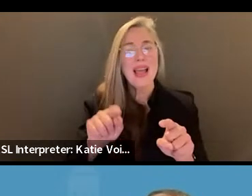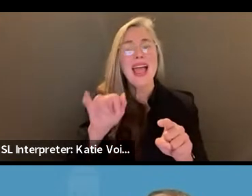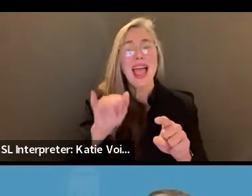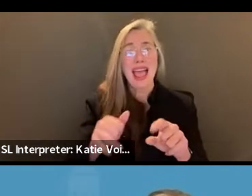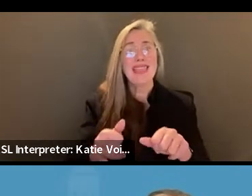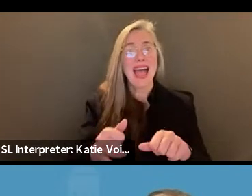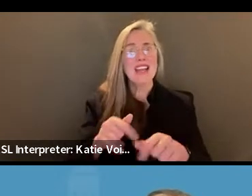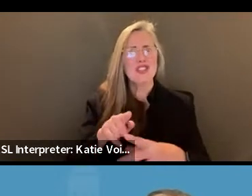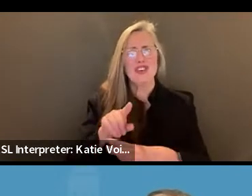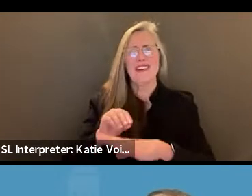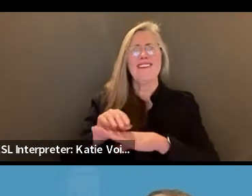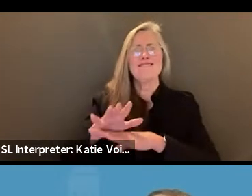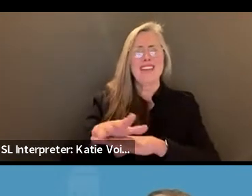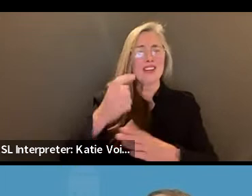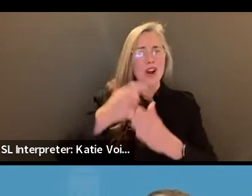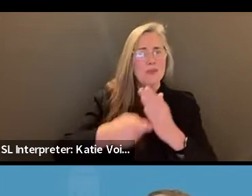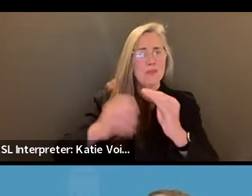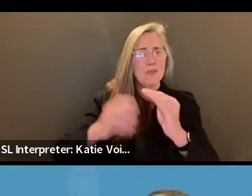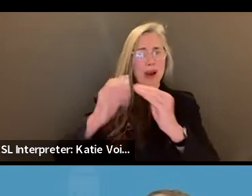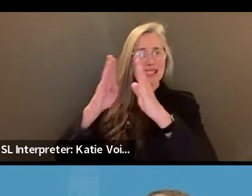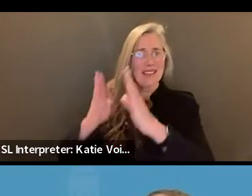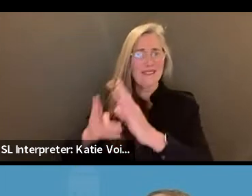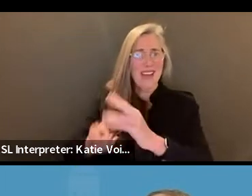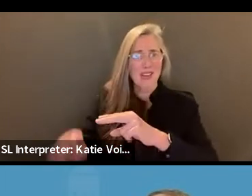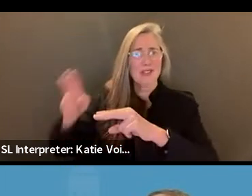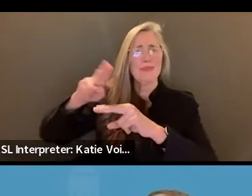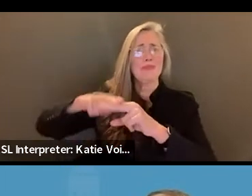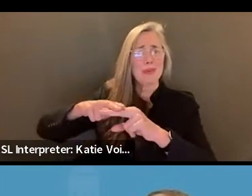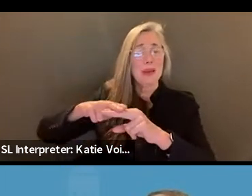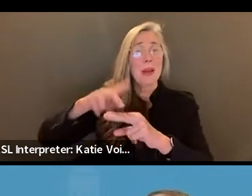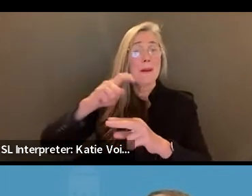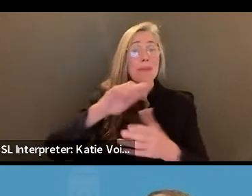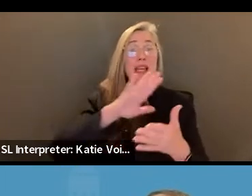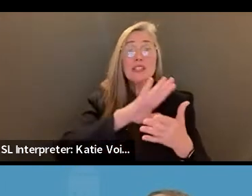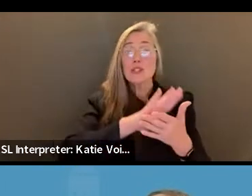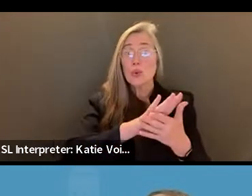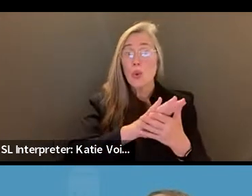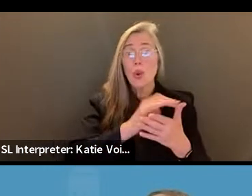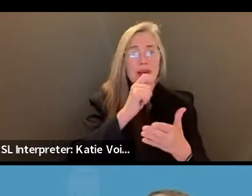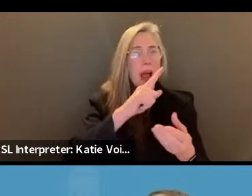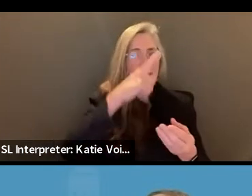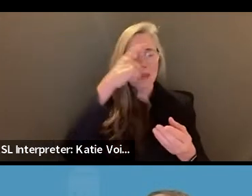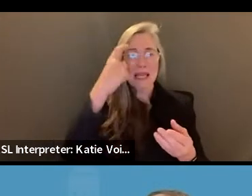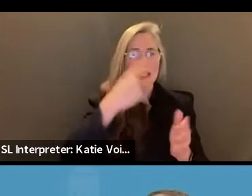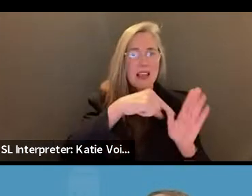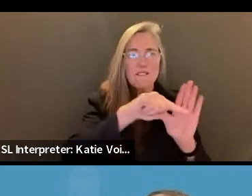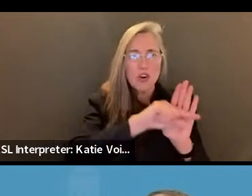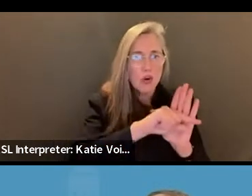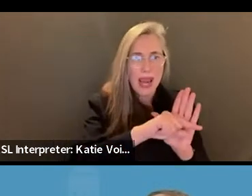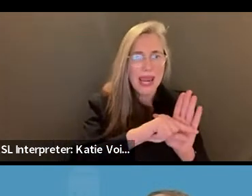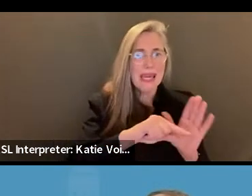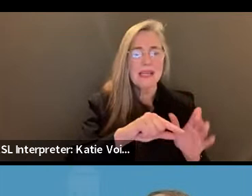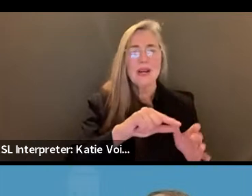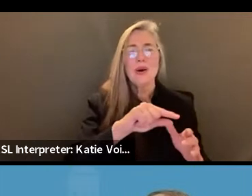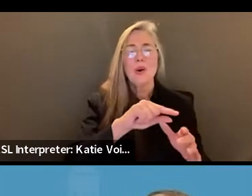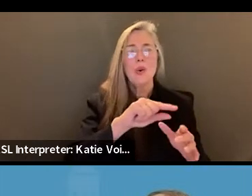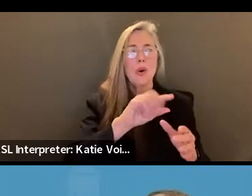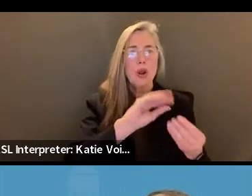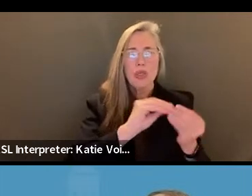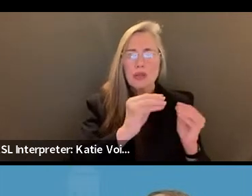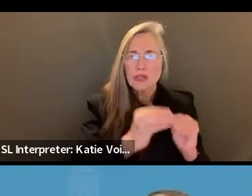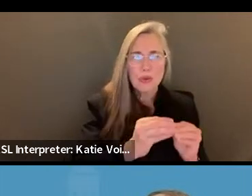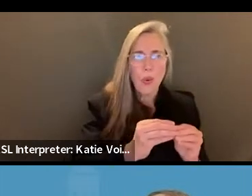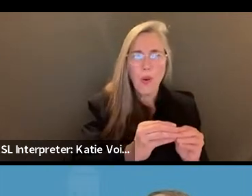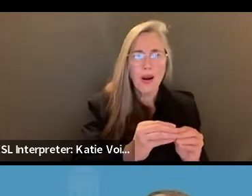of a house. It's because the school also has an environment, not just because of the scores, because obviously the scores is not everything.